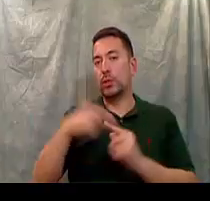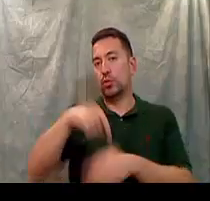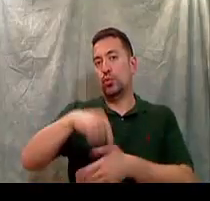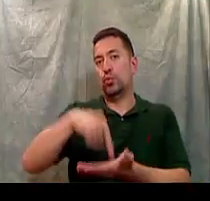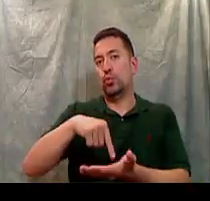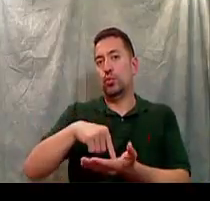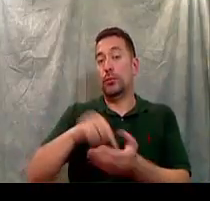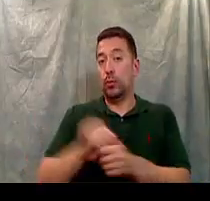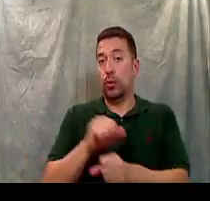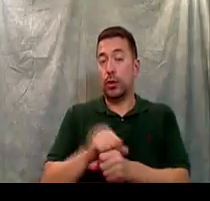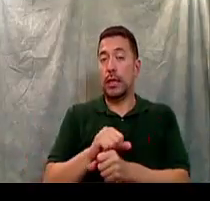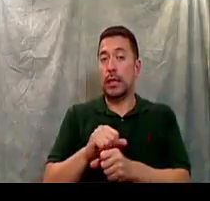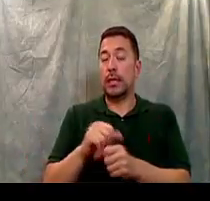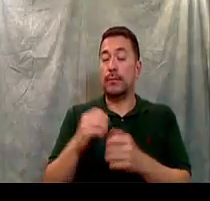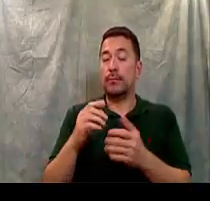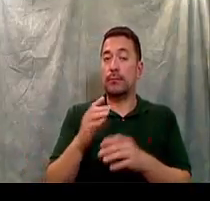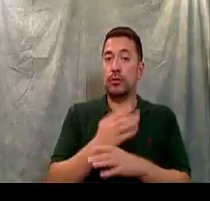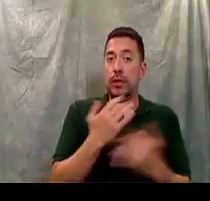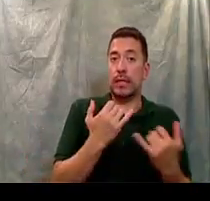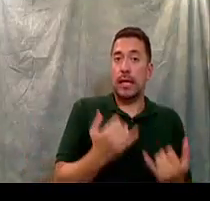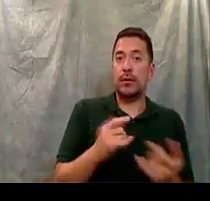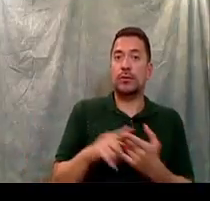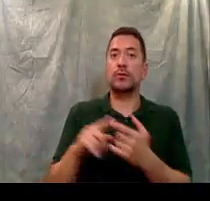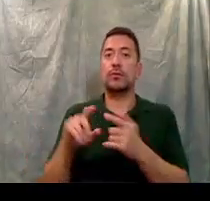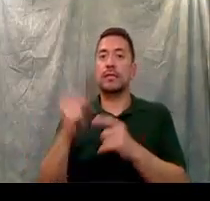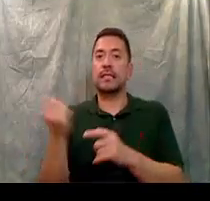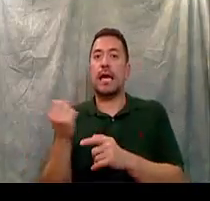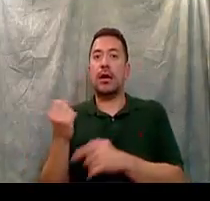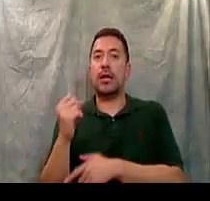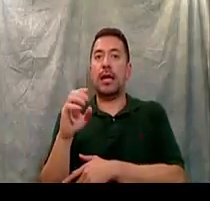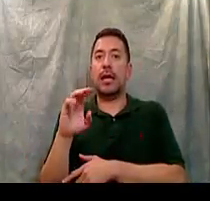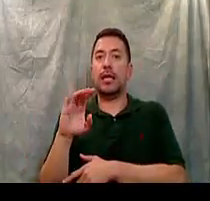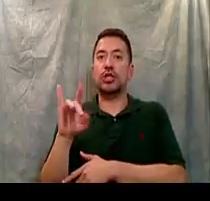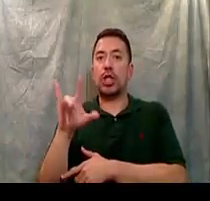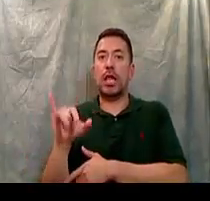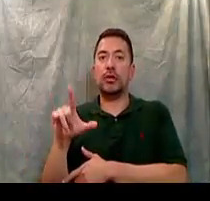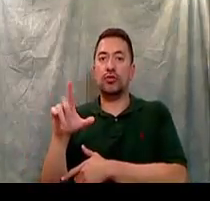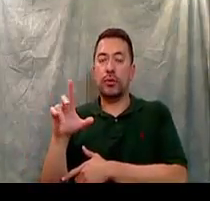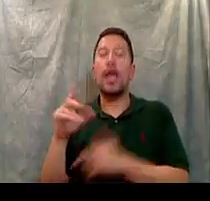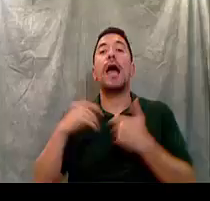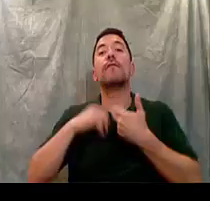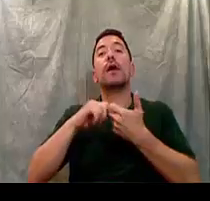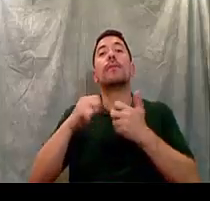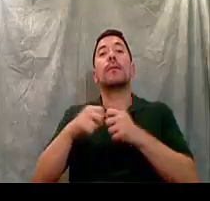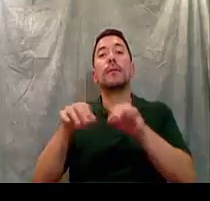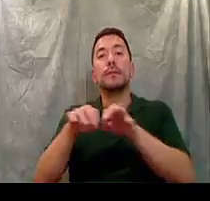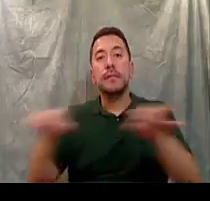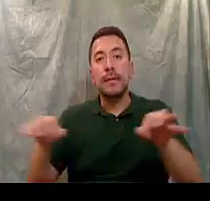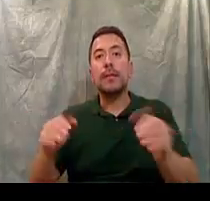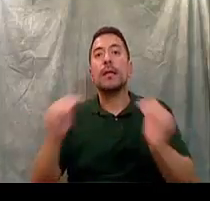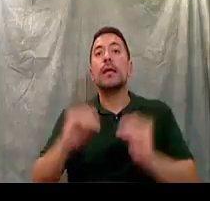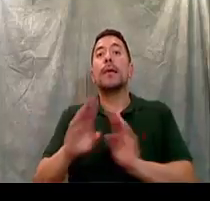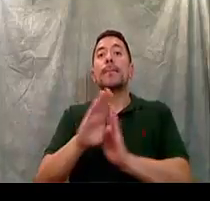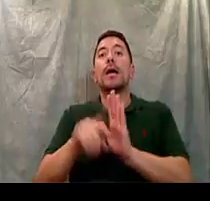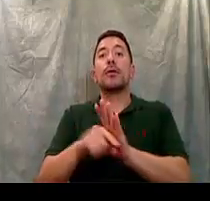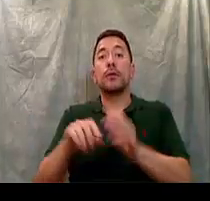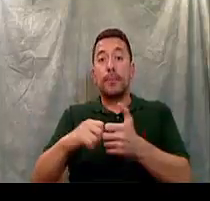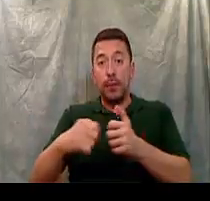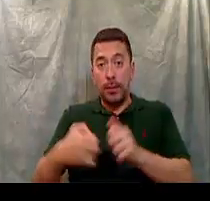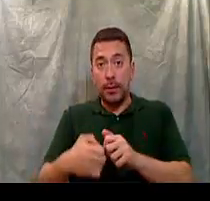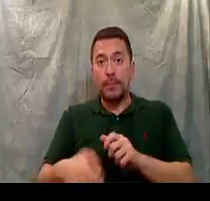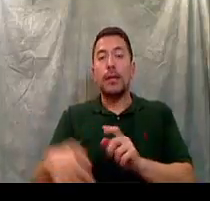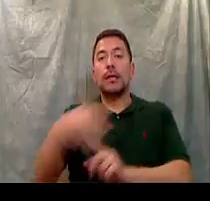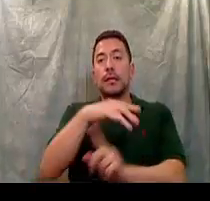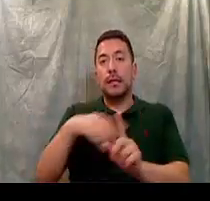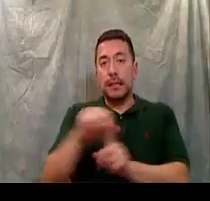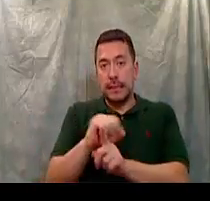Saturday 7/23 on, you've got your problem statement, the background of the problem, the setting, the purpose,